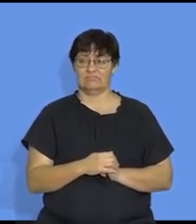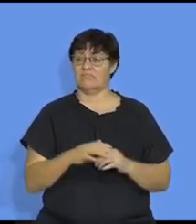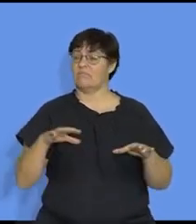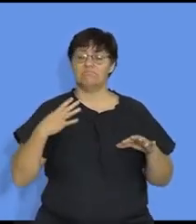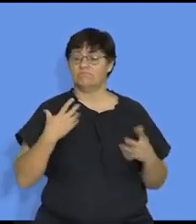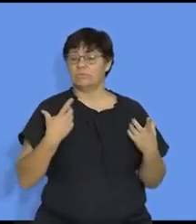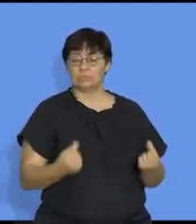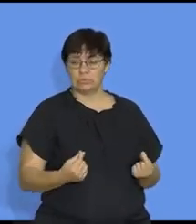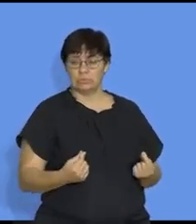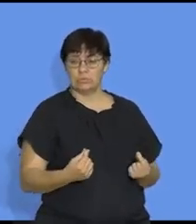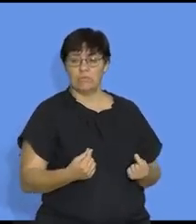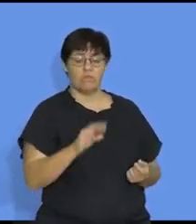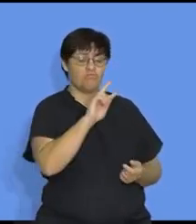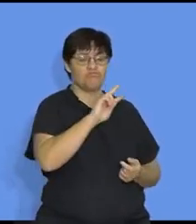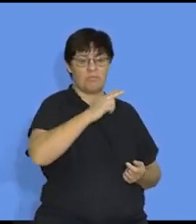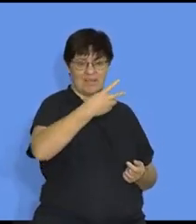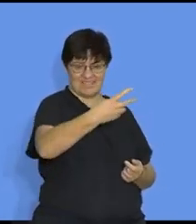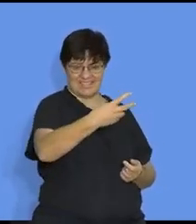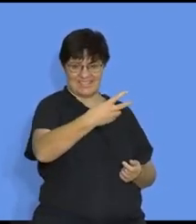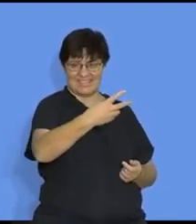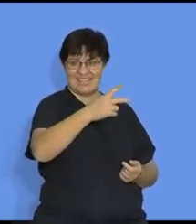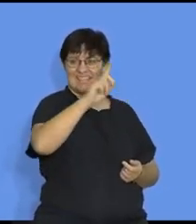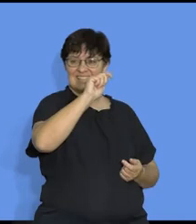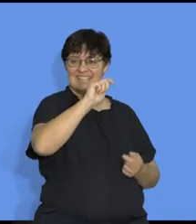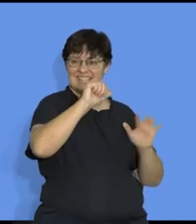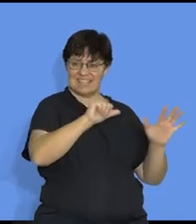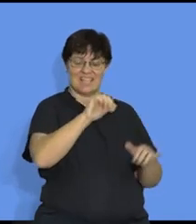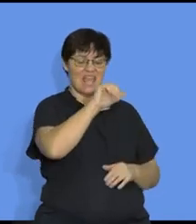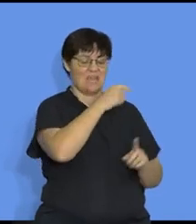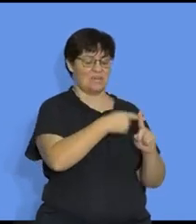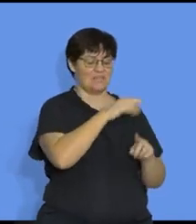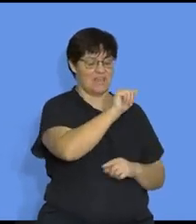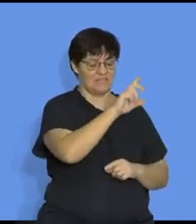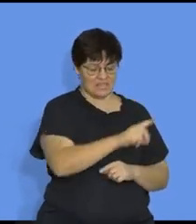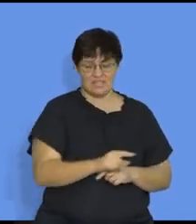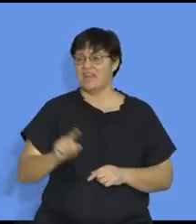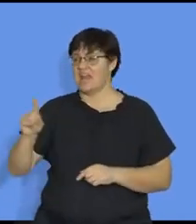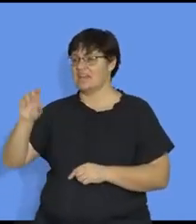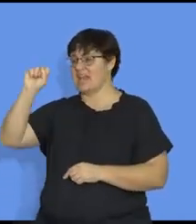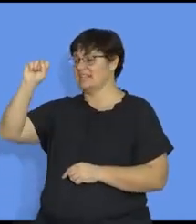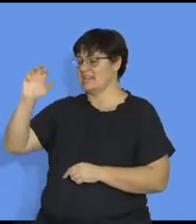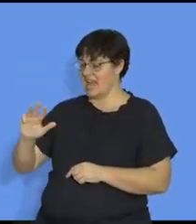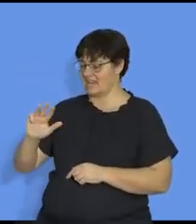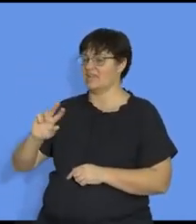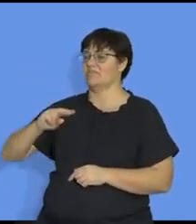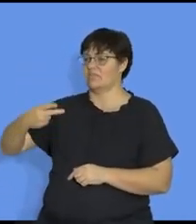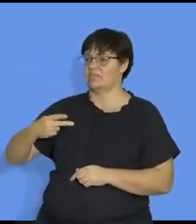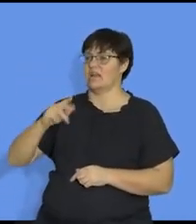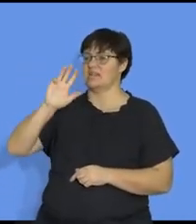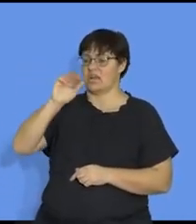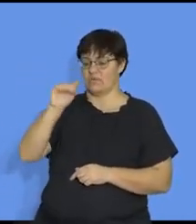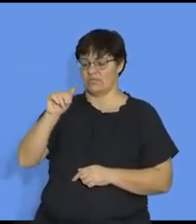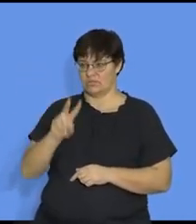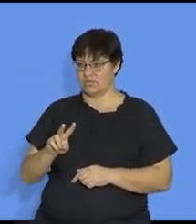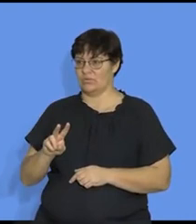So all that I've done is I've replaced T6 with A plus 5D, and I've replaced S9 with 9